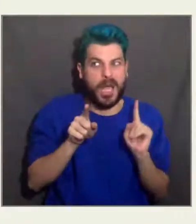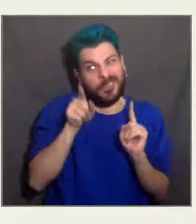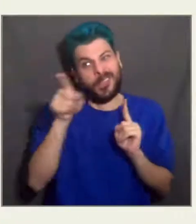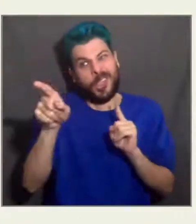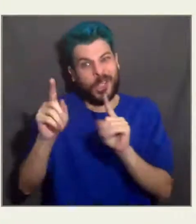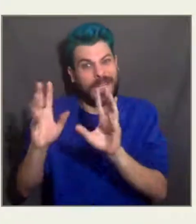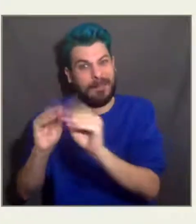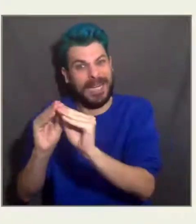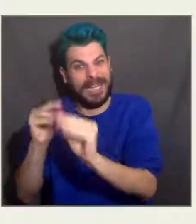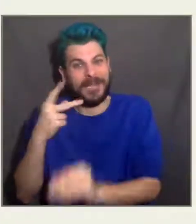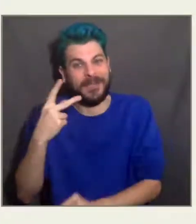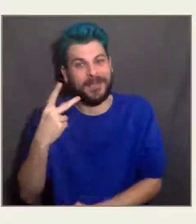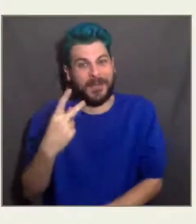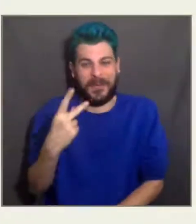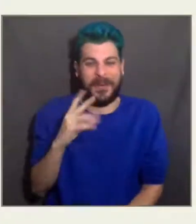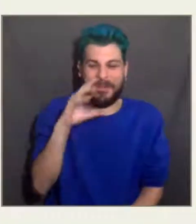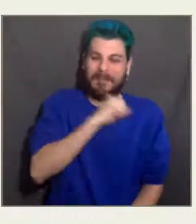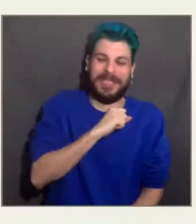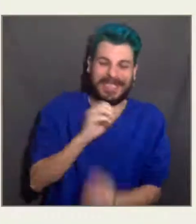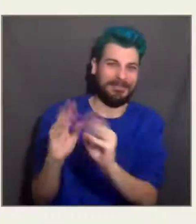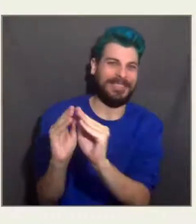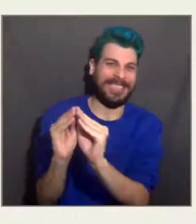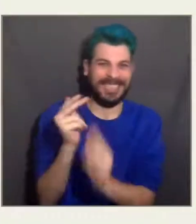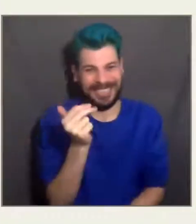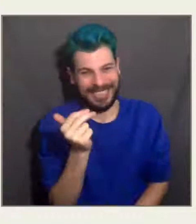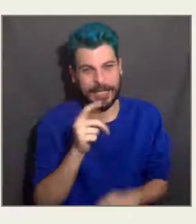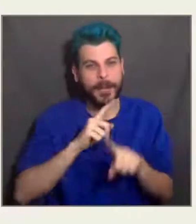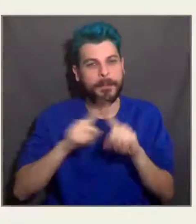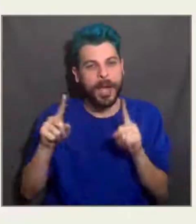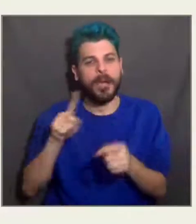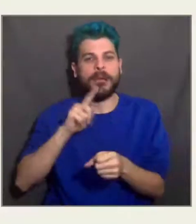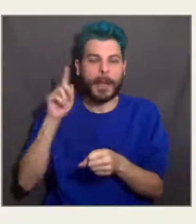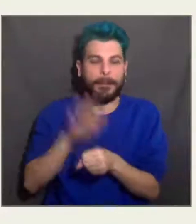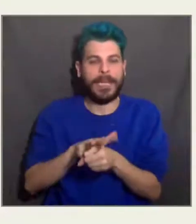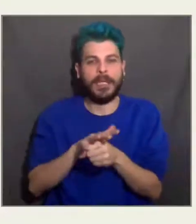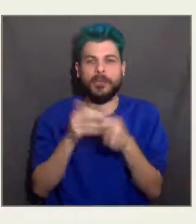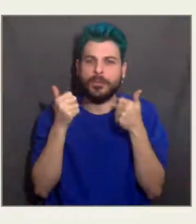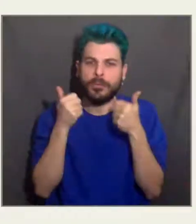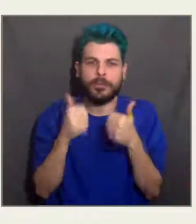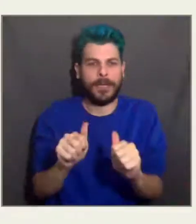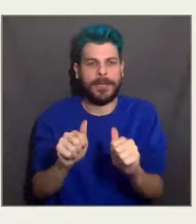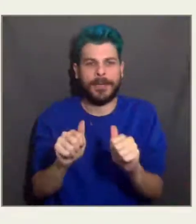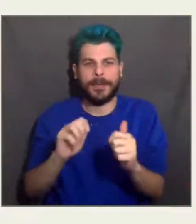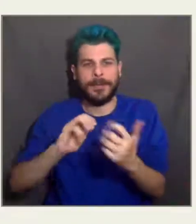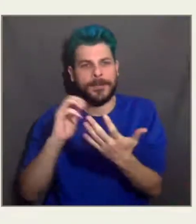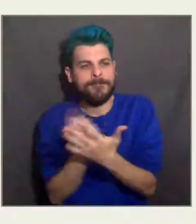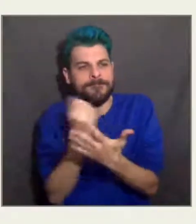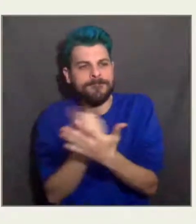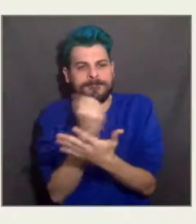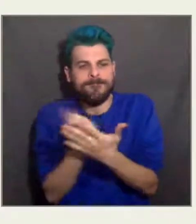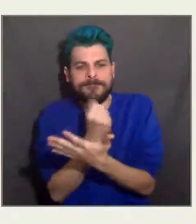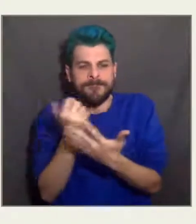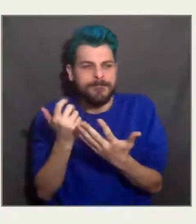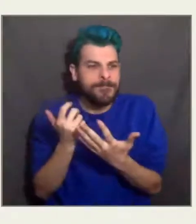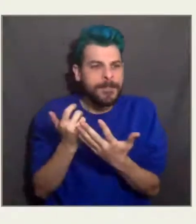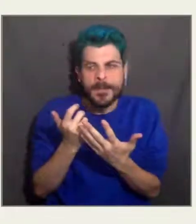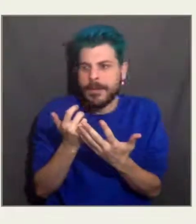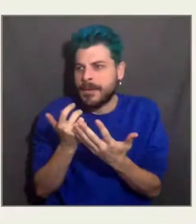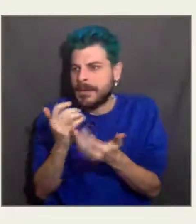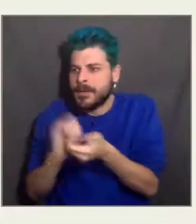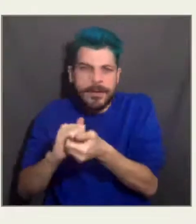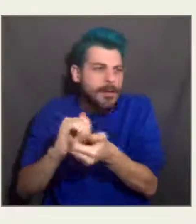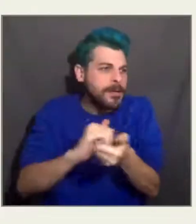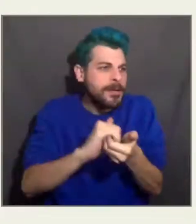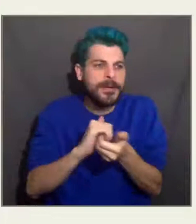We are. But yet we're both very committed to making sure there is a checklist of